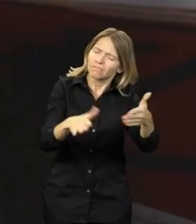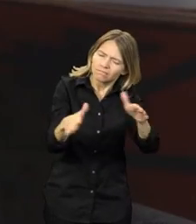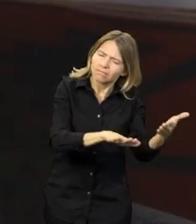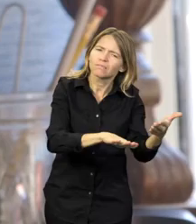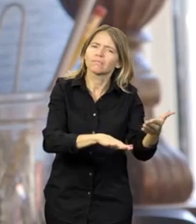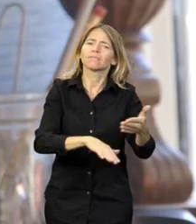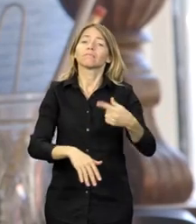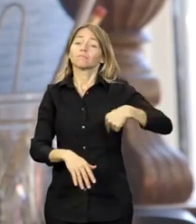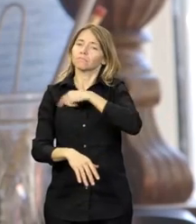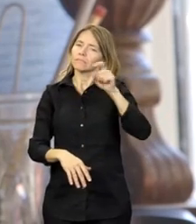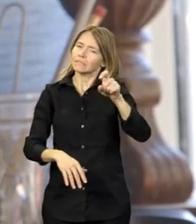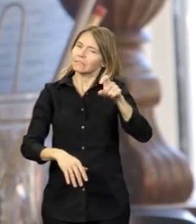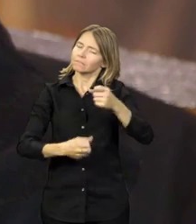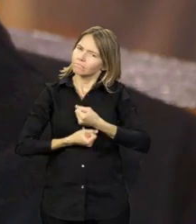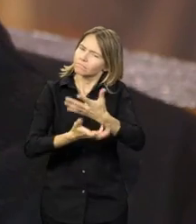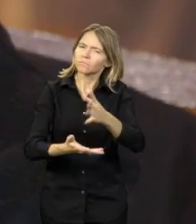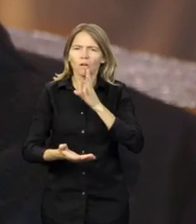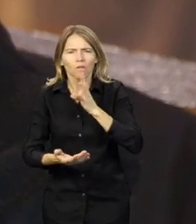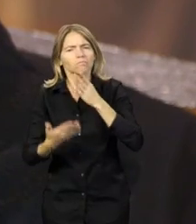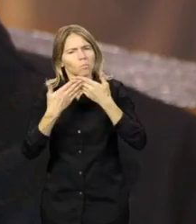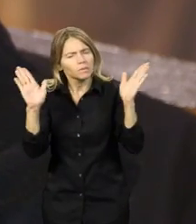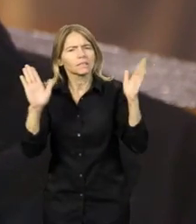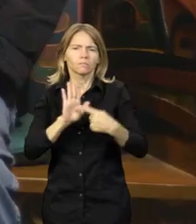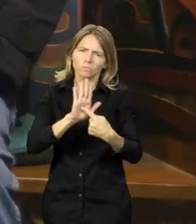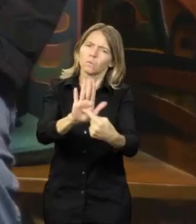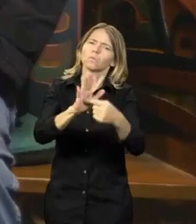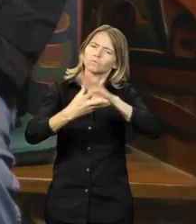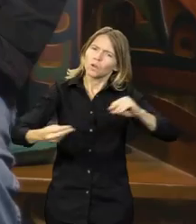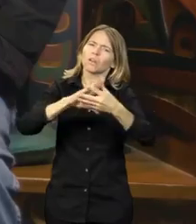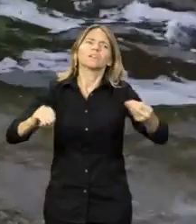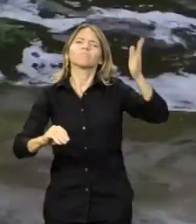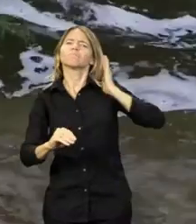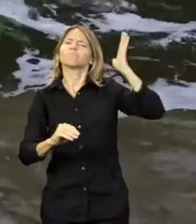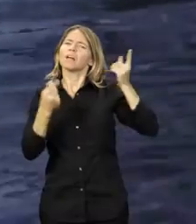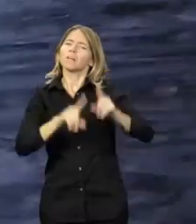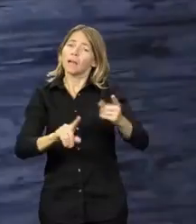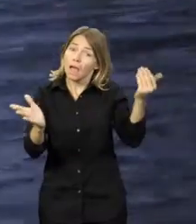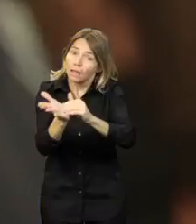speak openly about these stories to ensure that this never happens again.